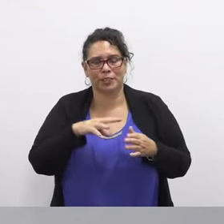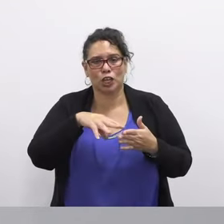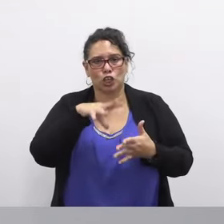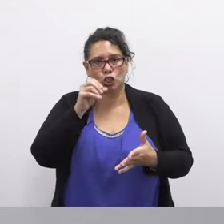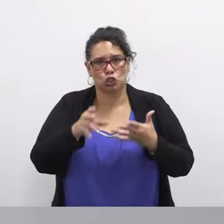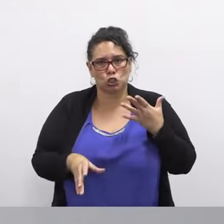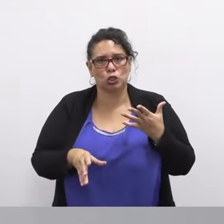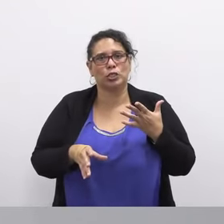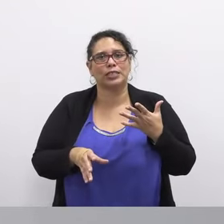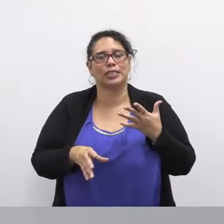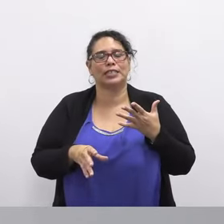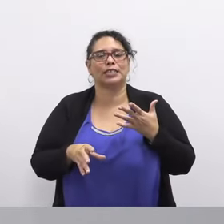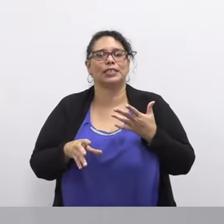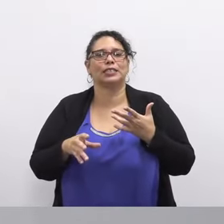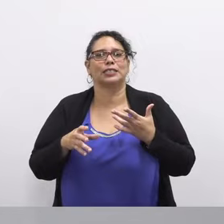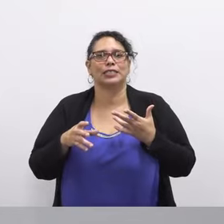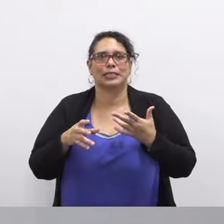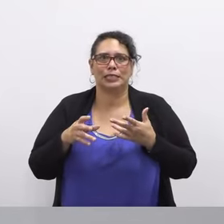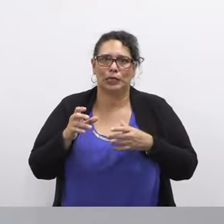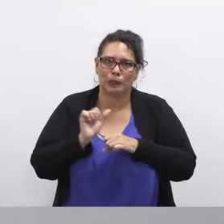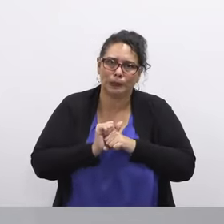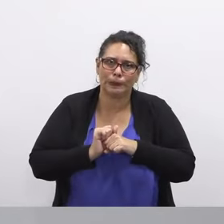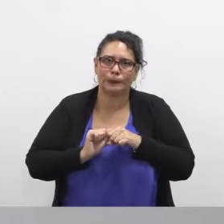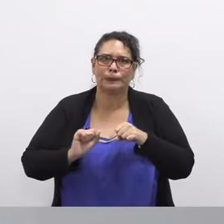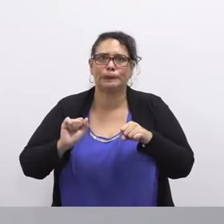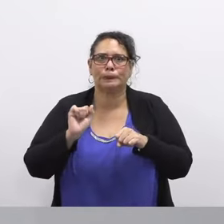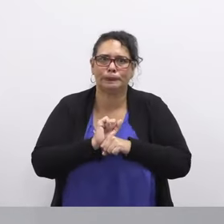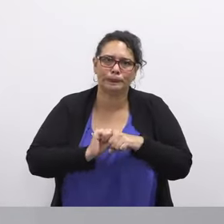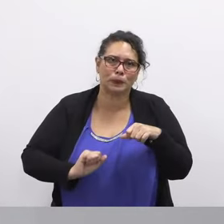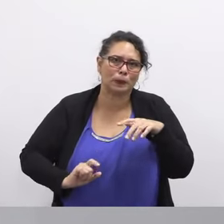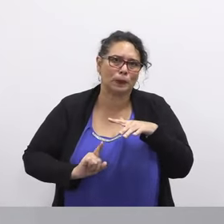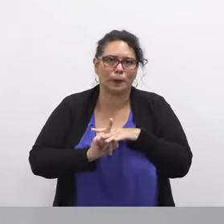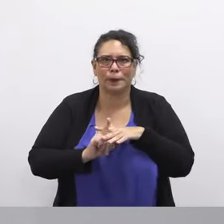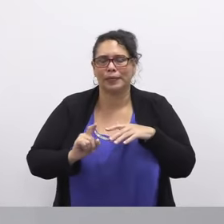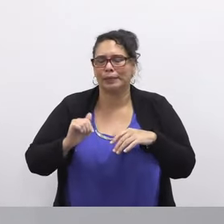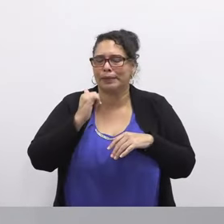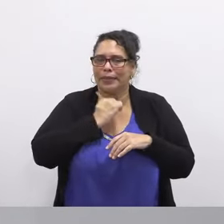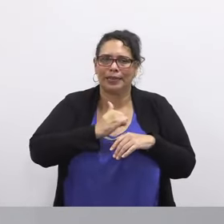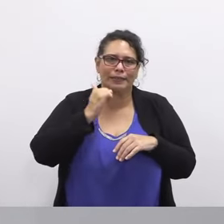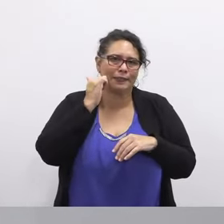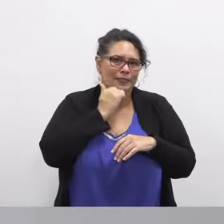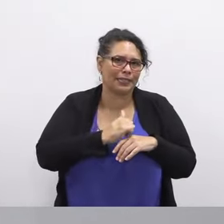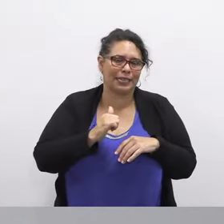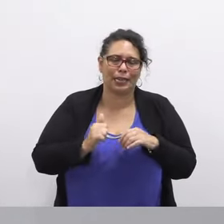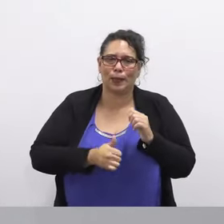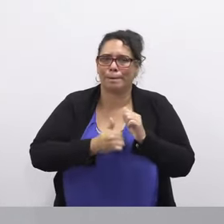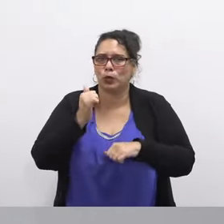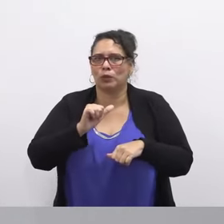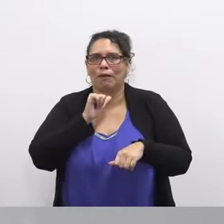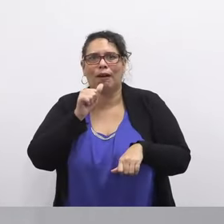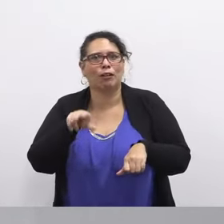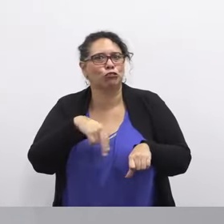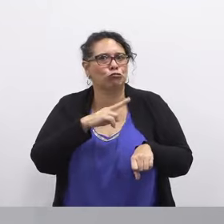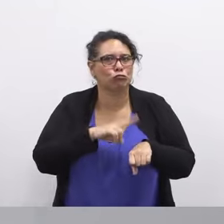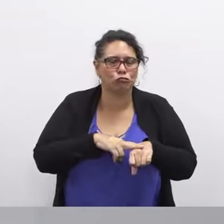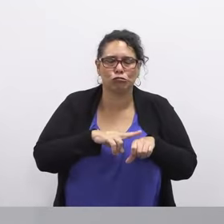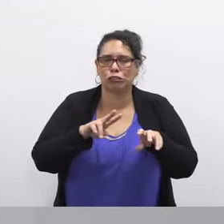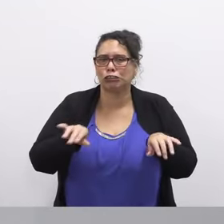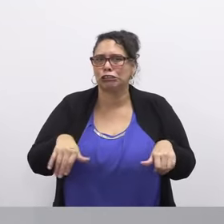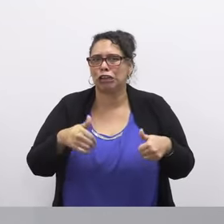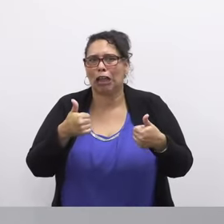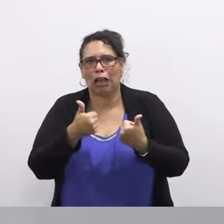there grinding it out every day in the most unusual, challenging